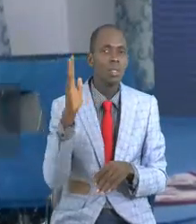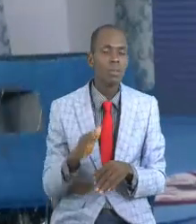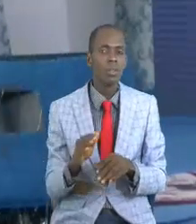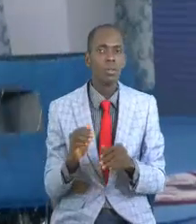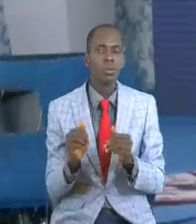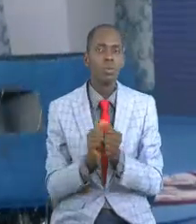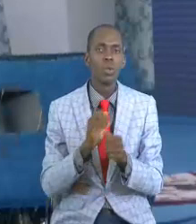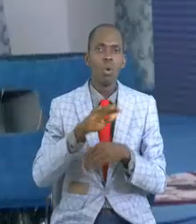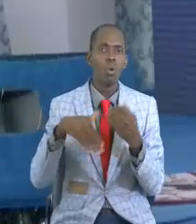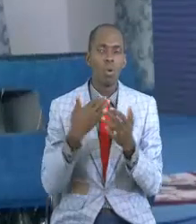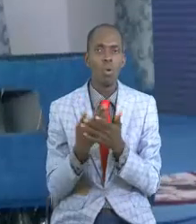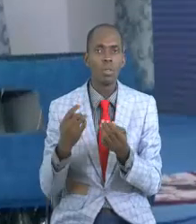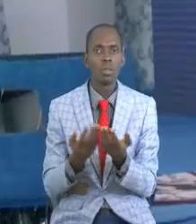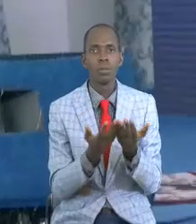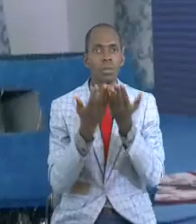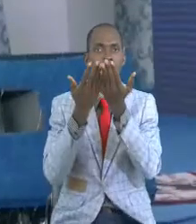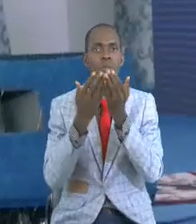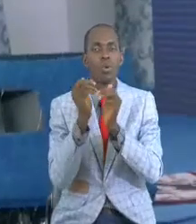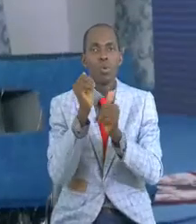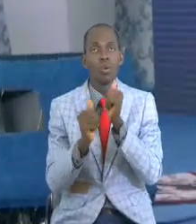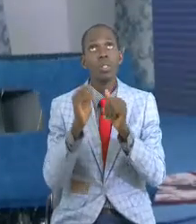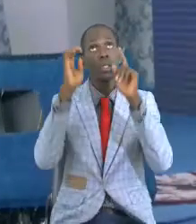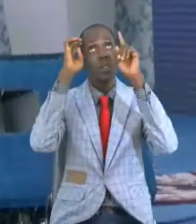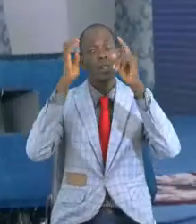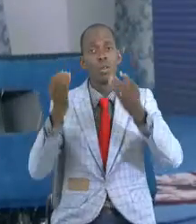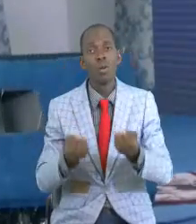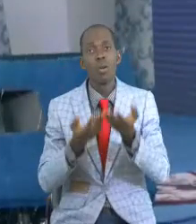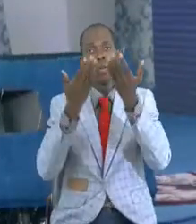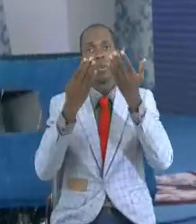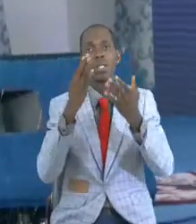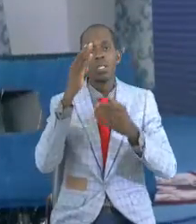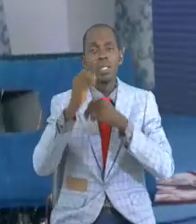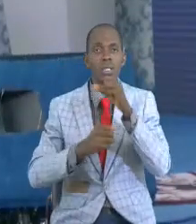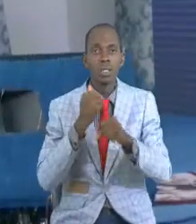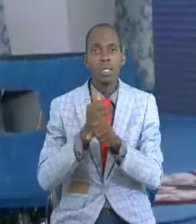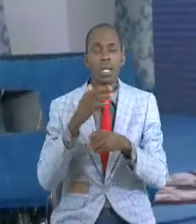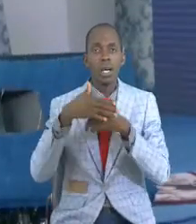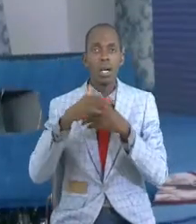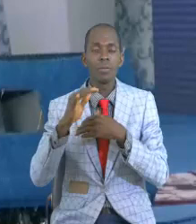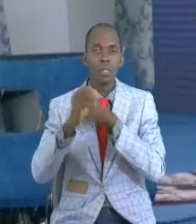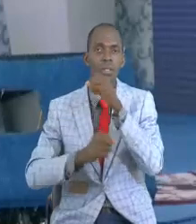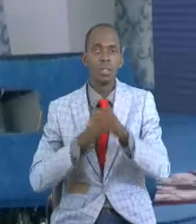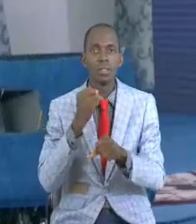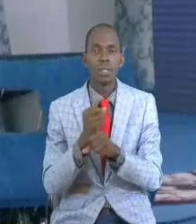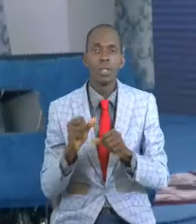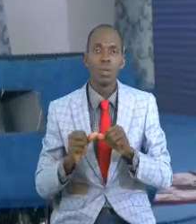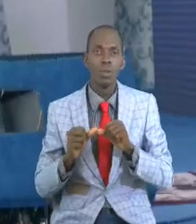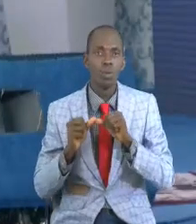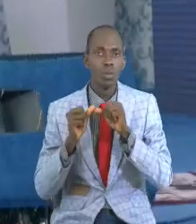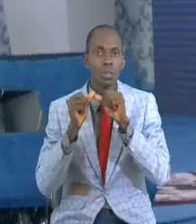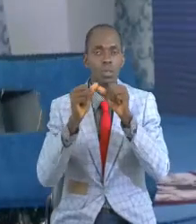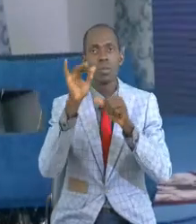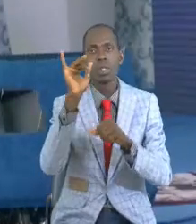sacrifices which they offered year by year, year after year, continually make